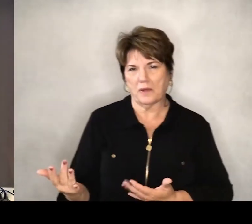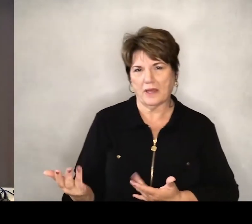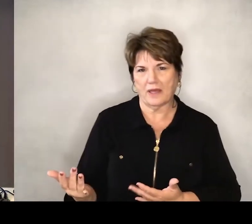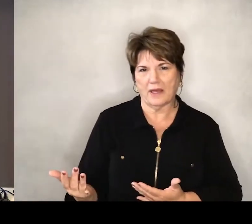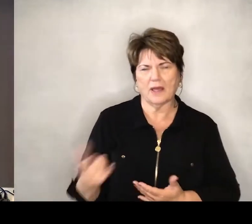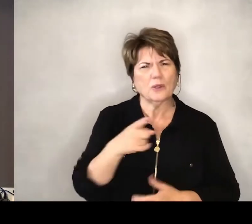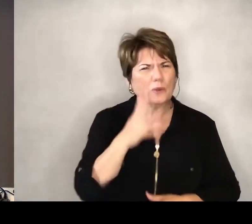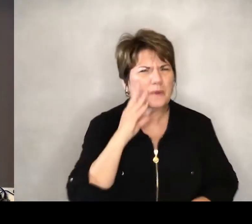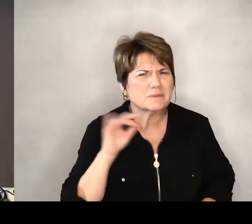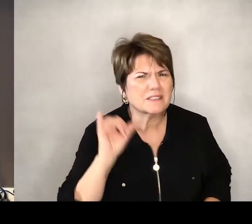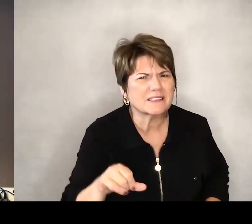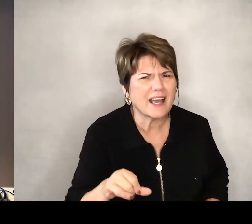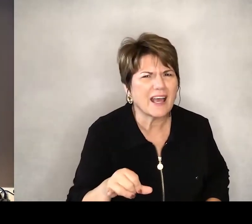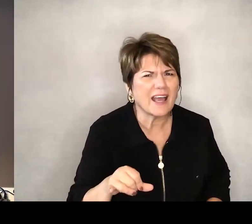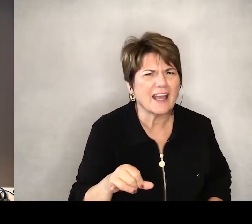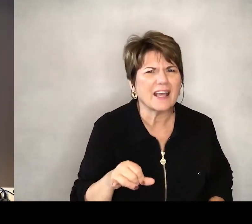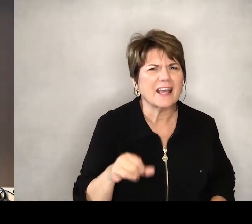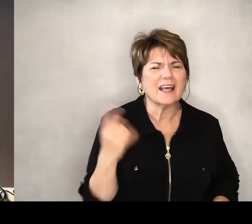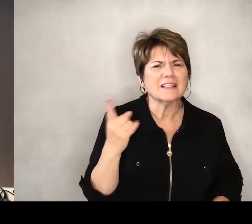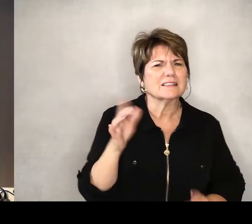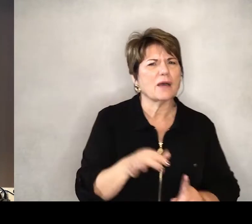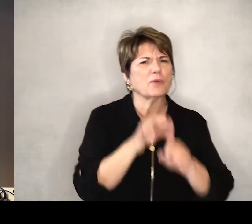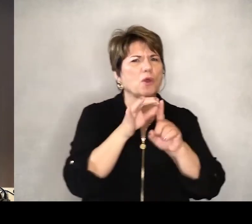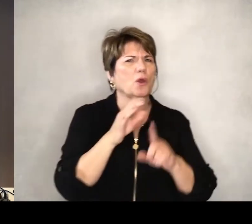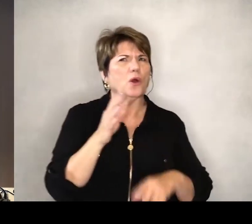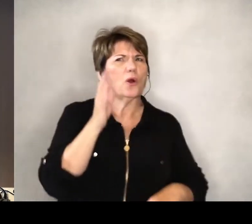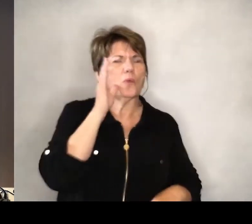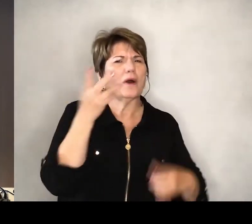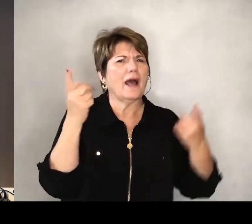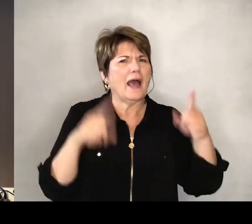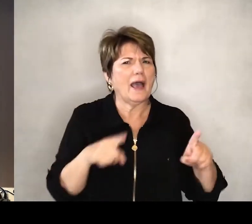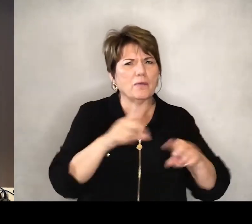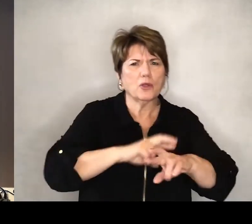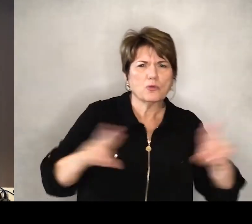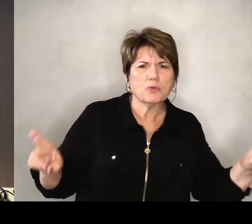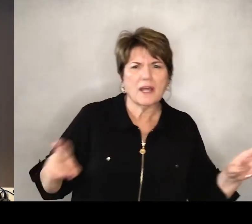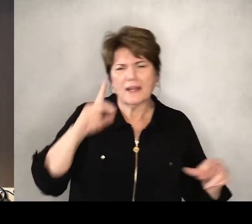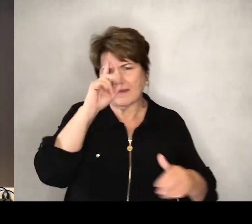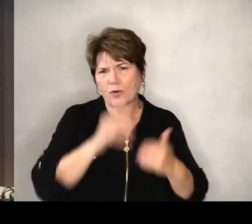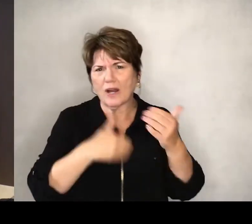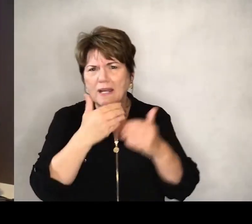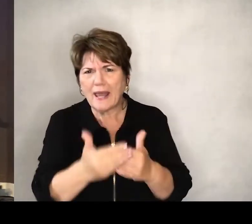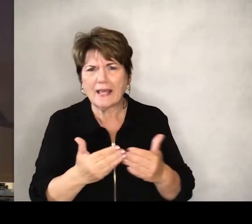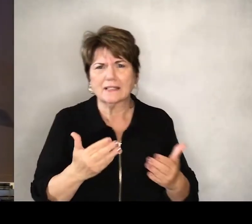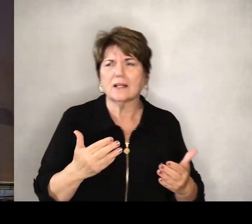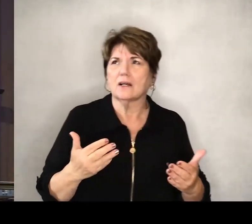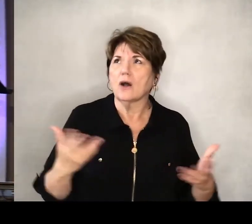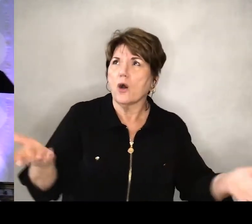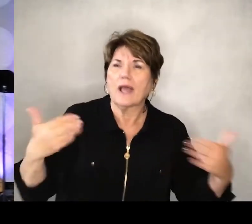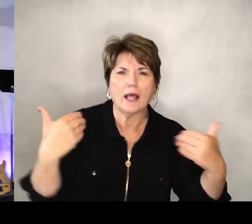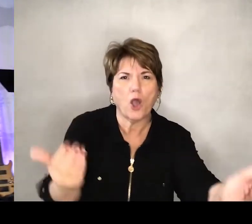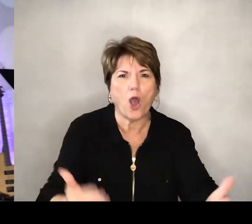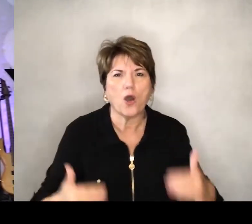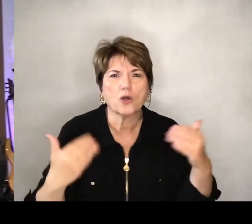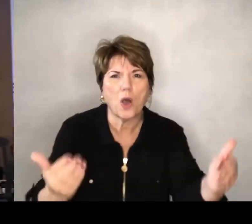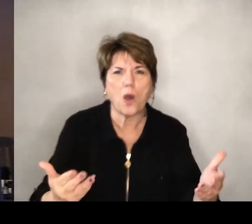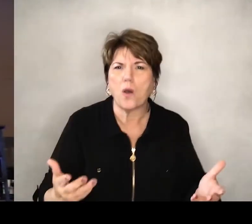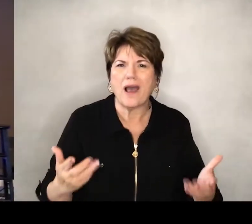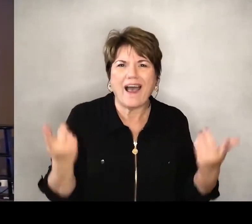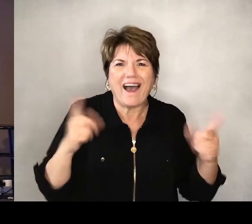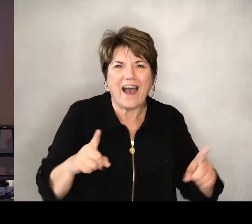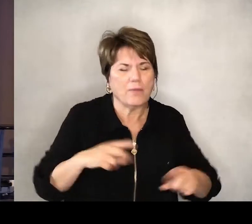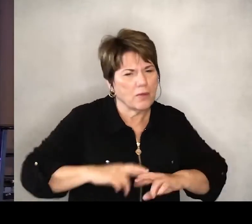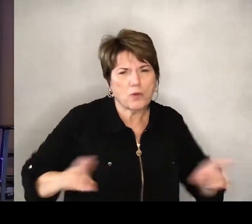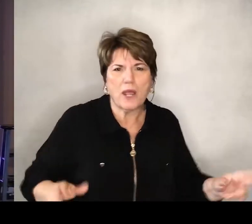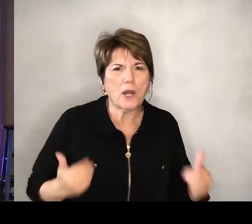You ever been in that experience before where like something extraordinary has kind of happened and you're ready kind of for the next thing to go and you're just like, let's go. Like, this has happened.